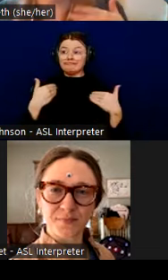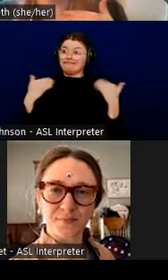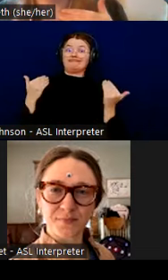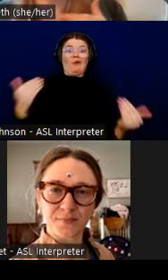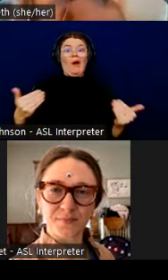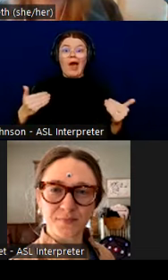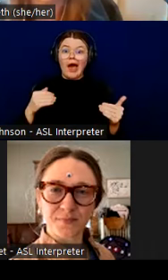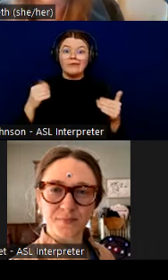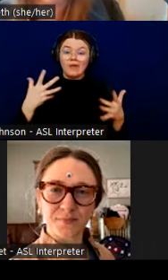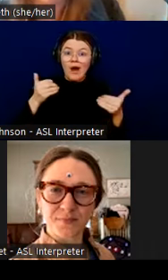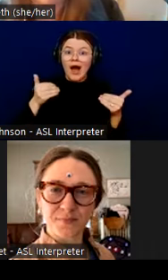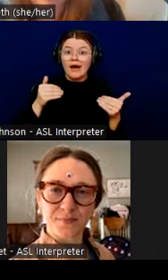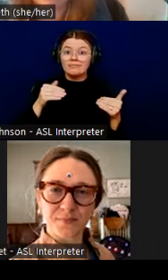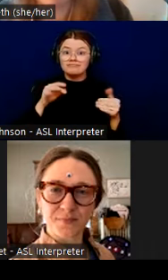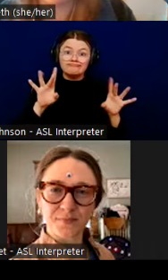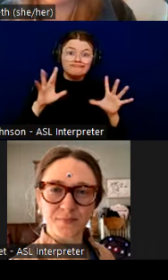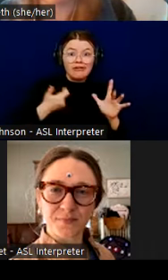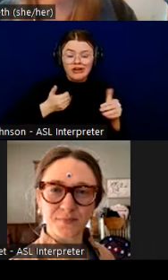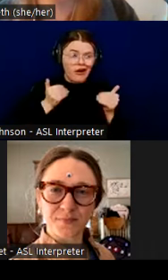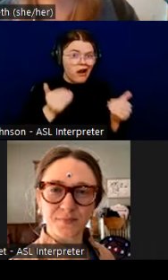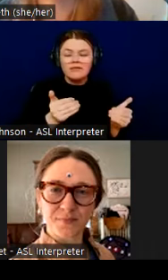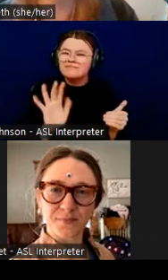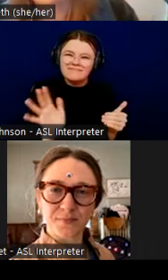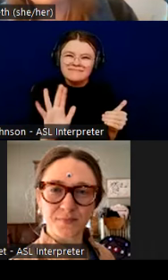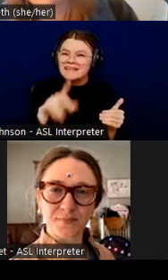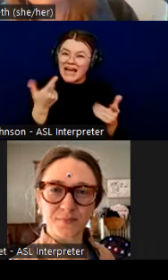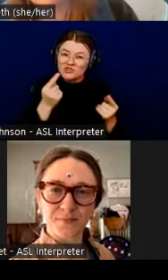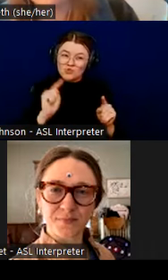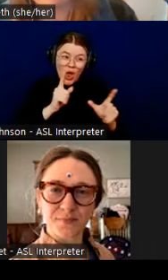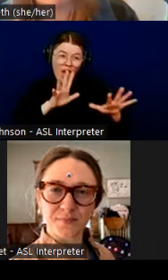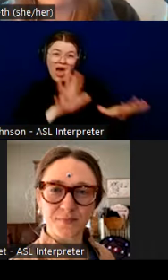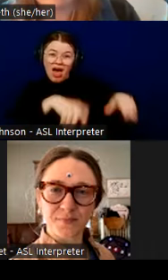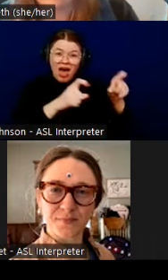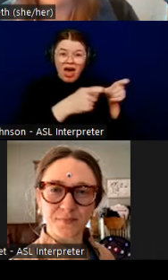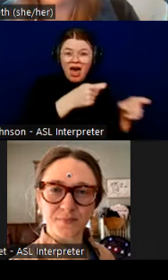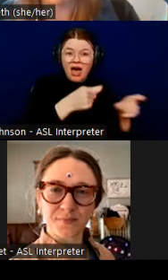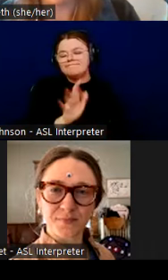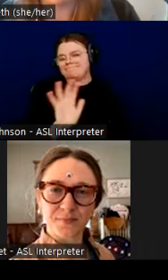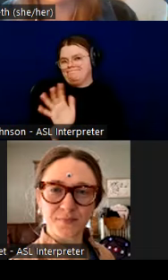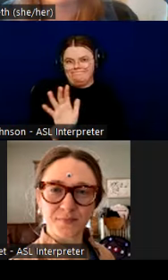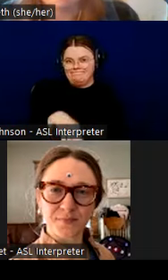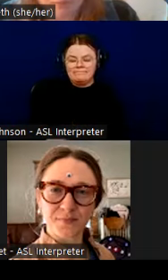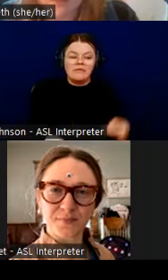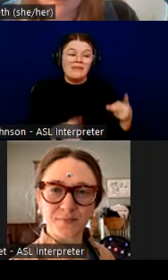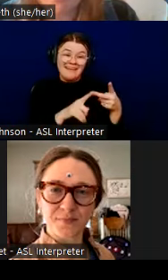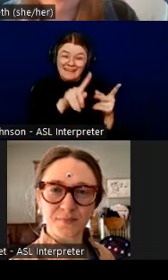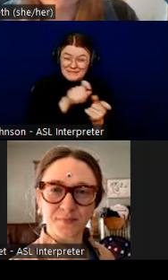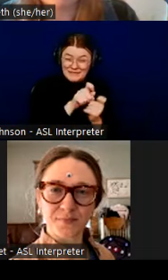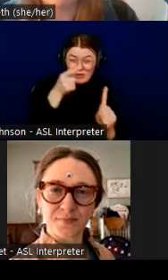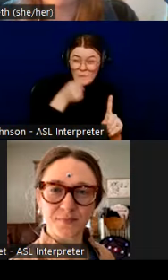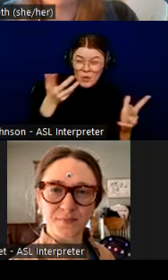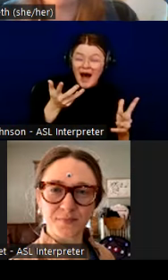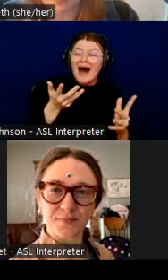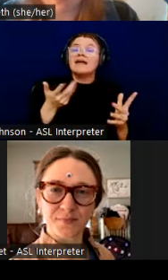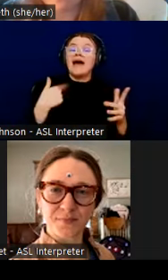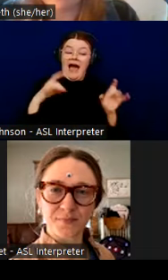or I'm trying to control my partner. Resistive violence has the specific goal of stopping the